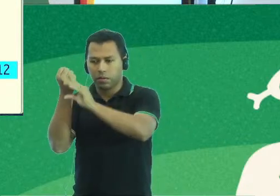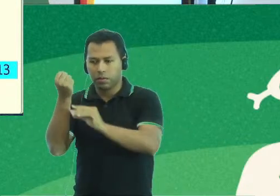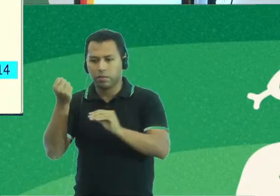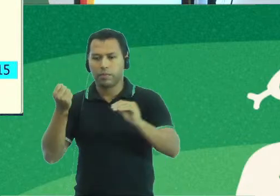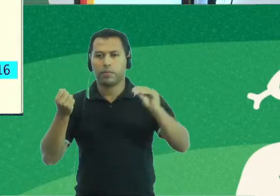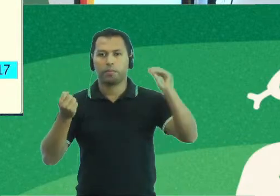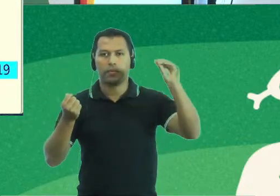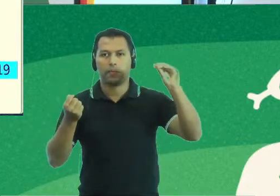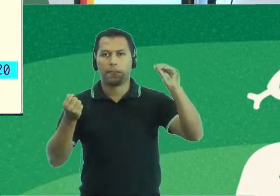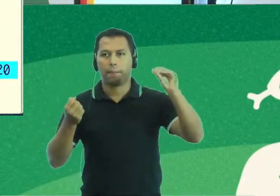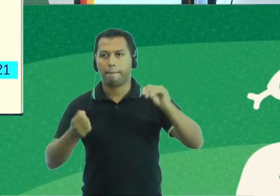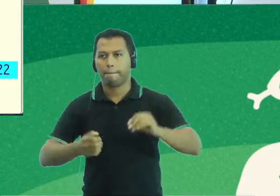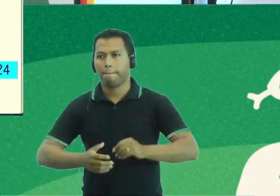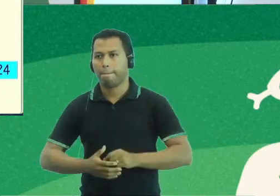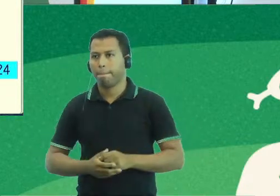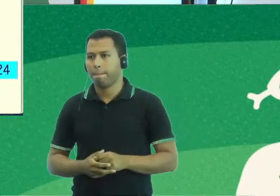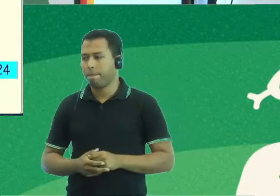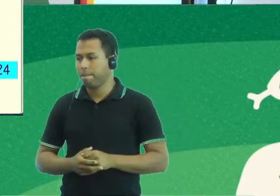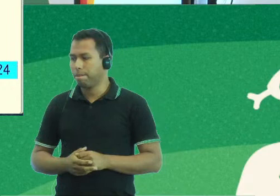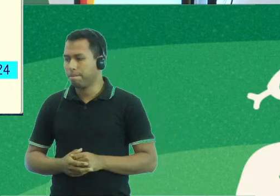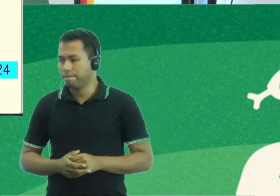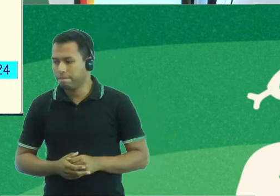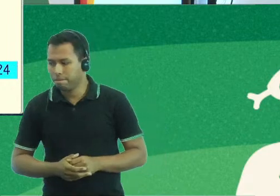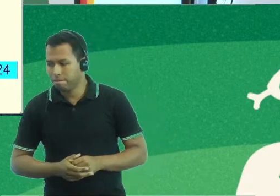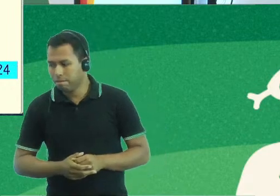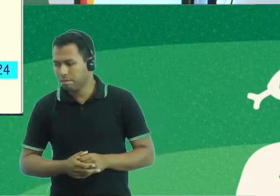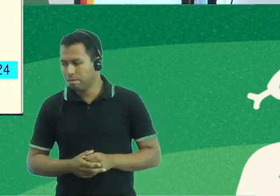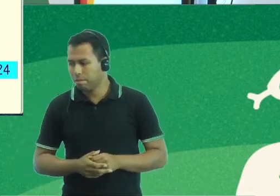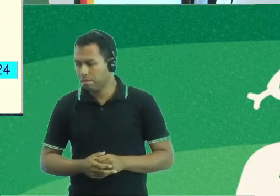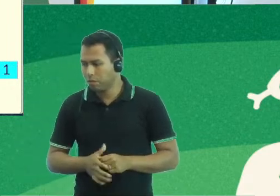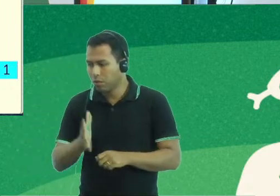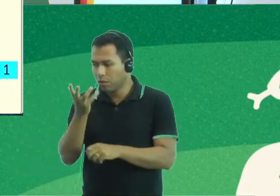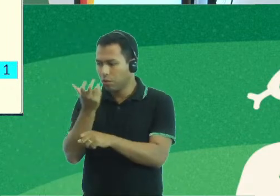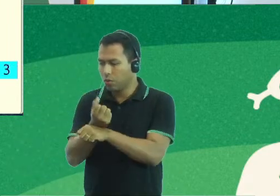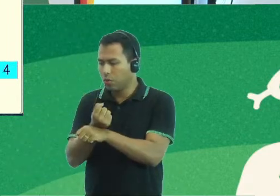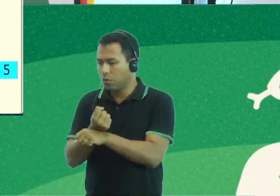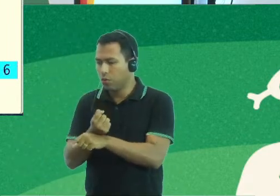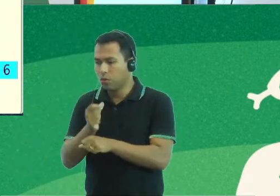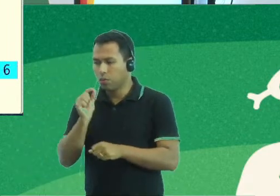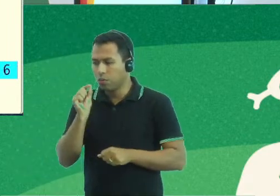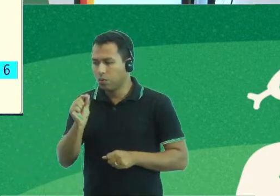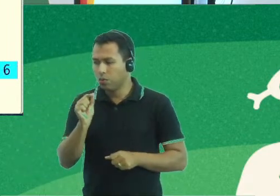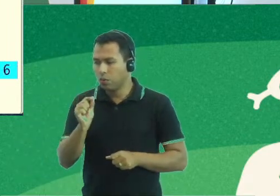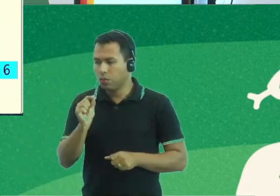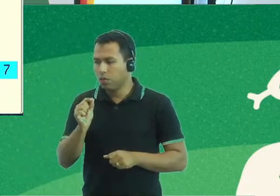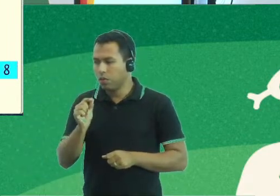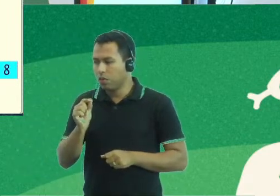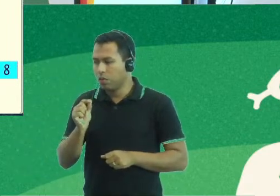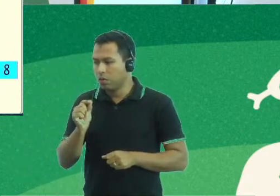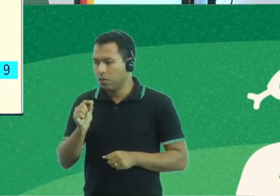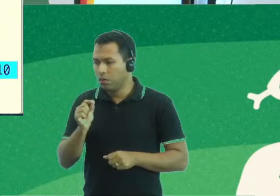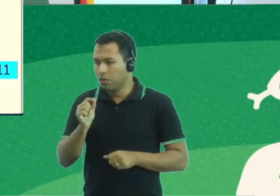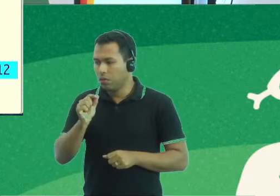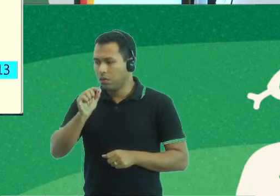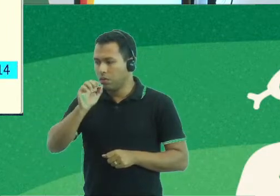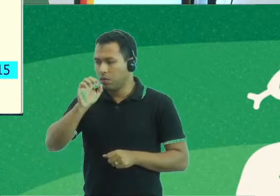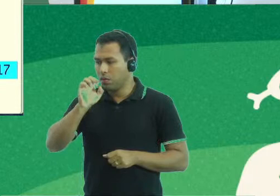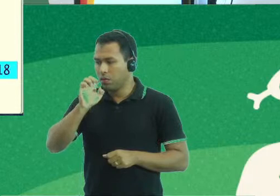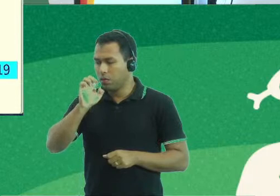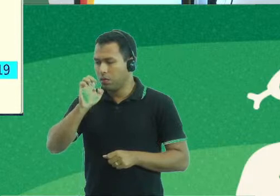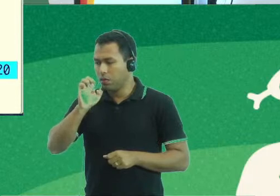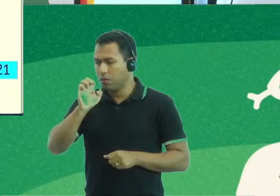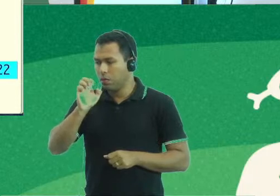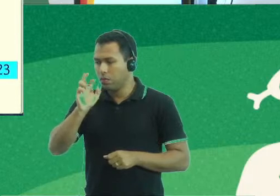Redis, import Redis, capital R. And I'm also going to import the RQ scheduler